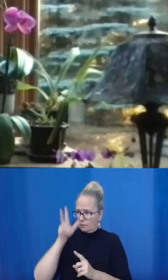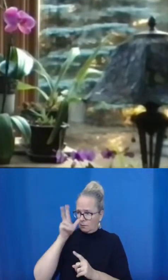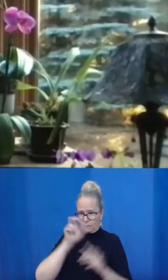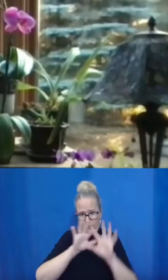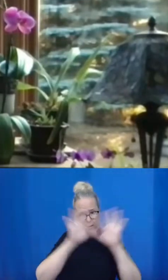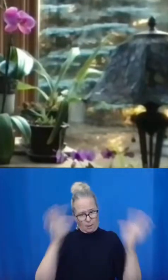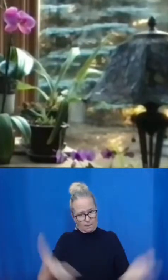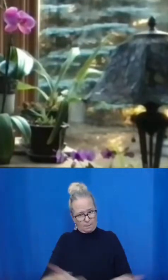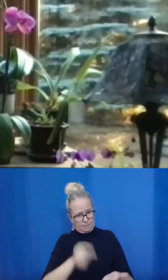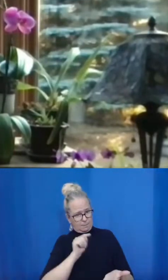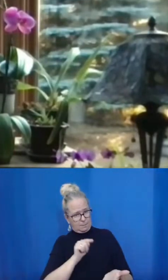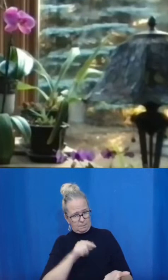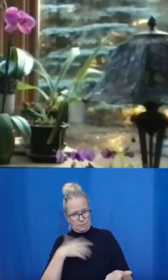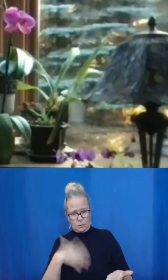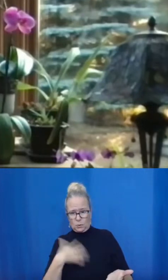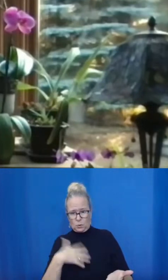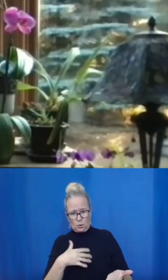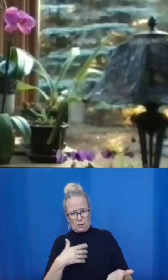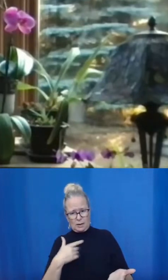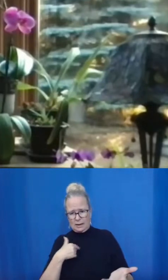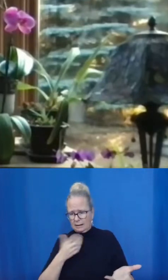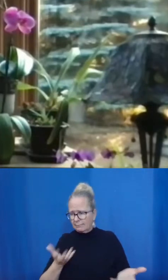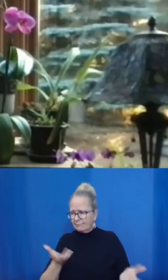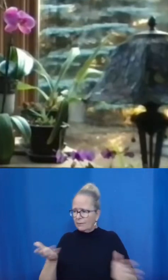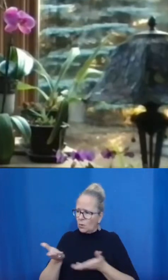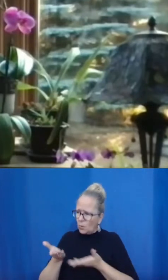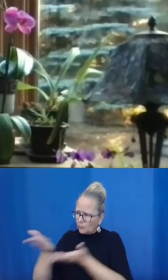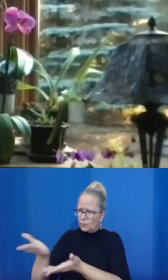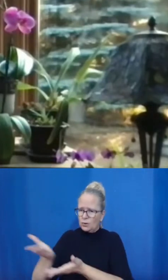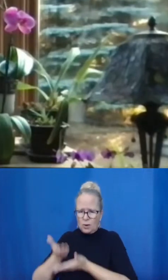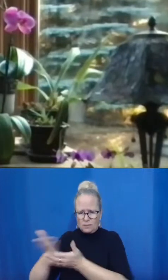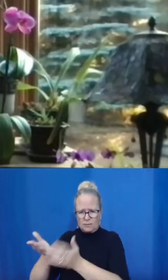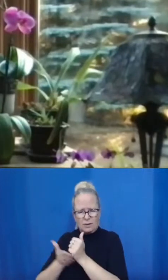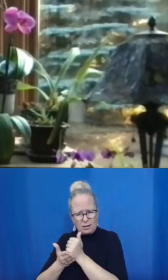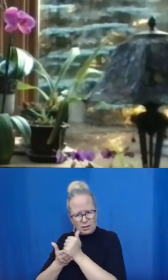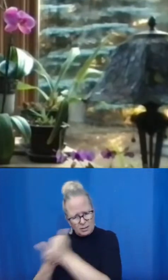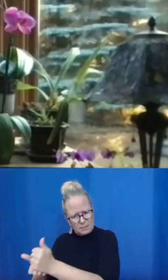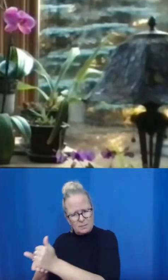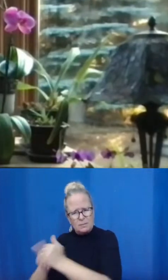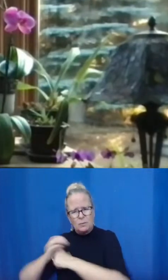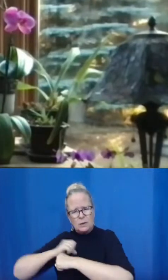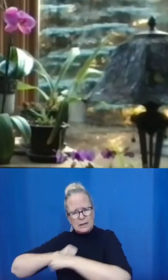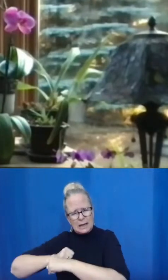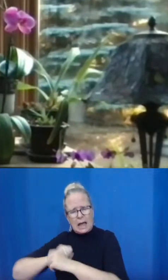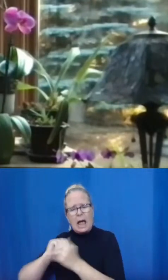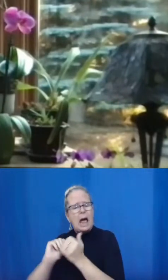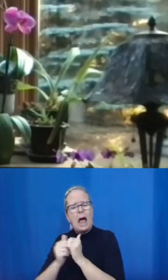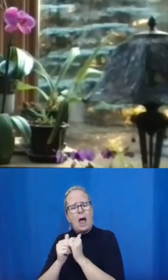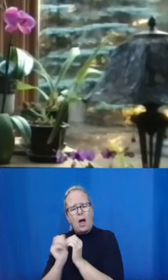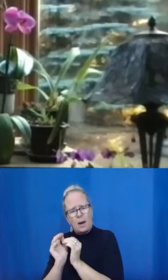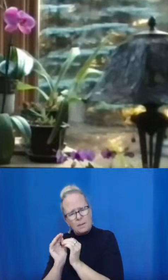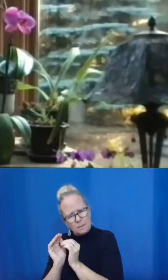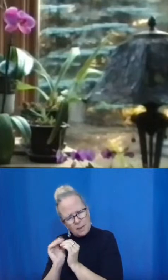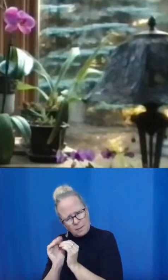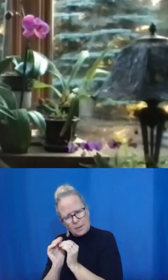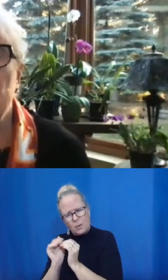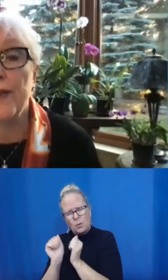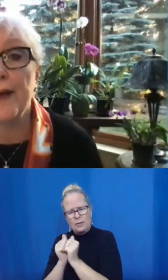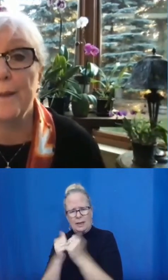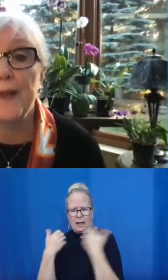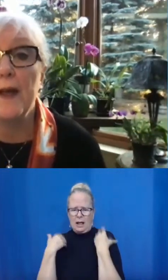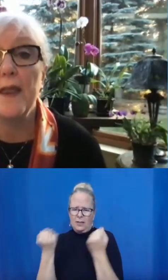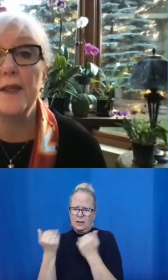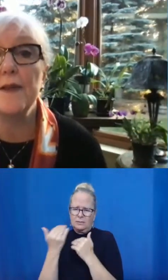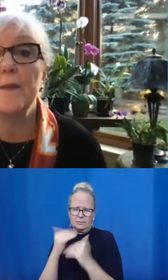patients also have the best chance. And so I think we'll hear from our two other panelists just now, who can say in their own words what the impact has